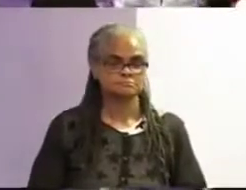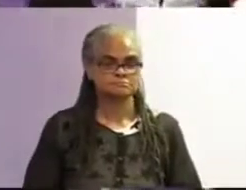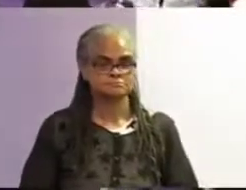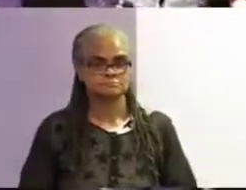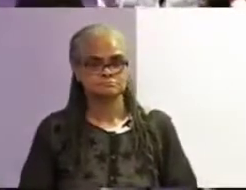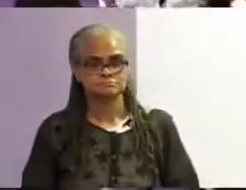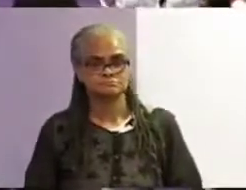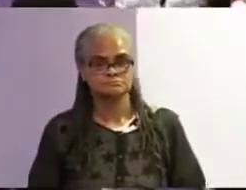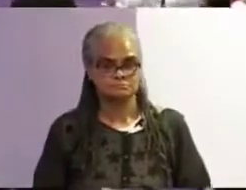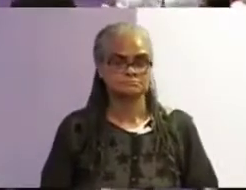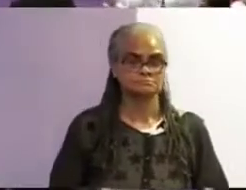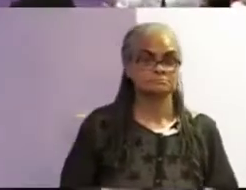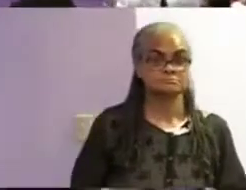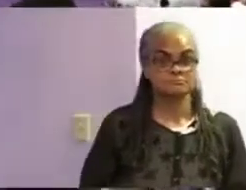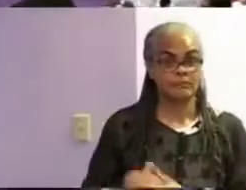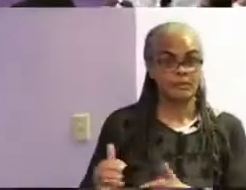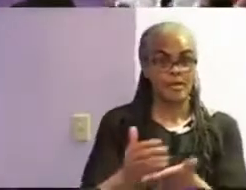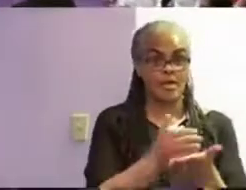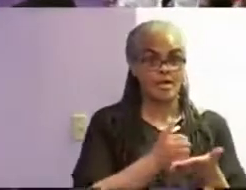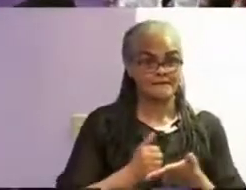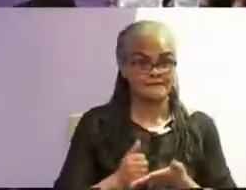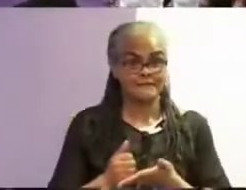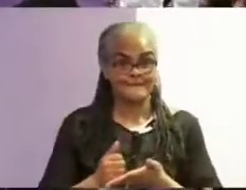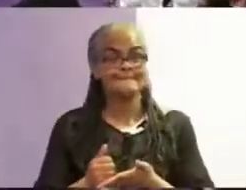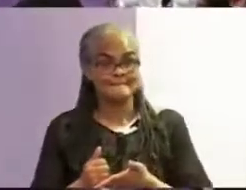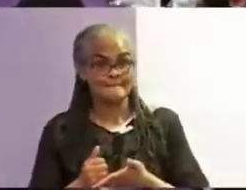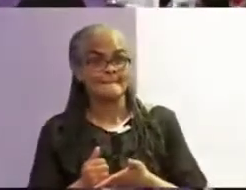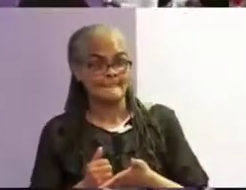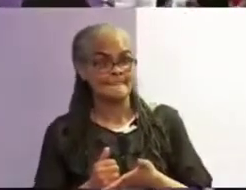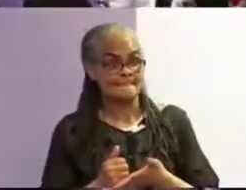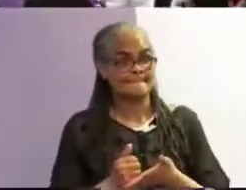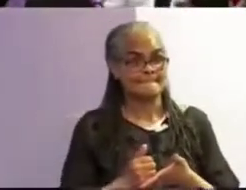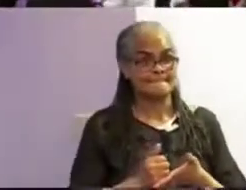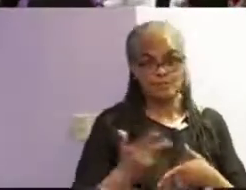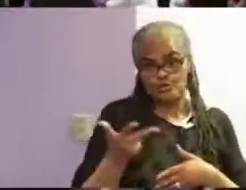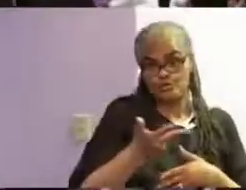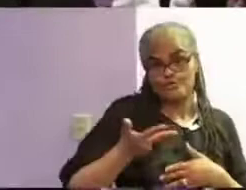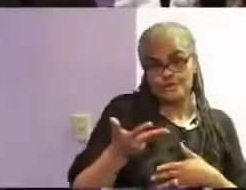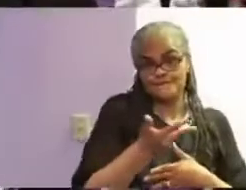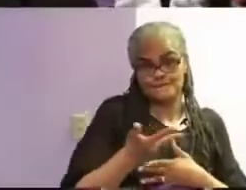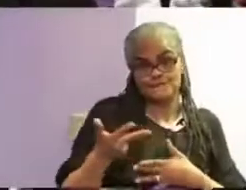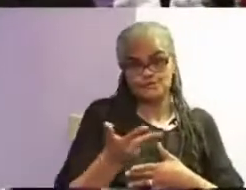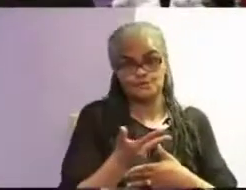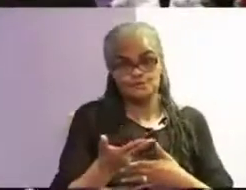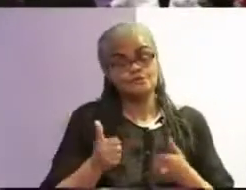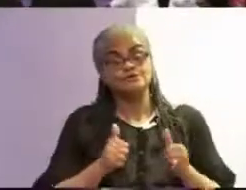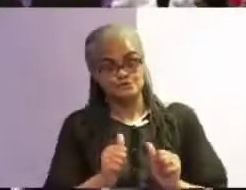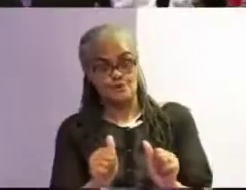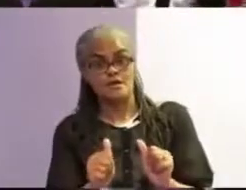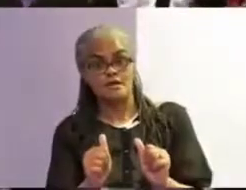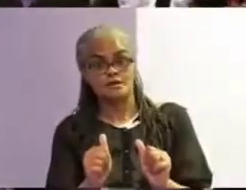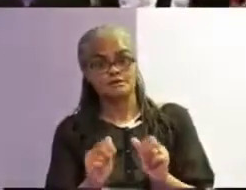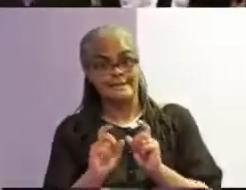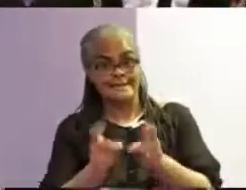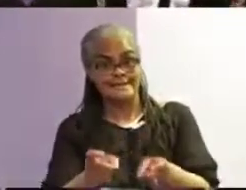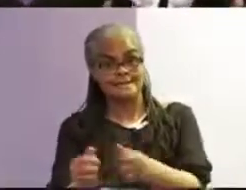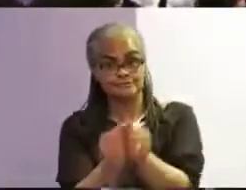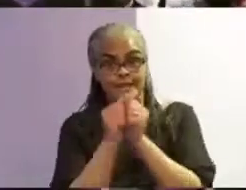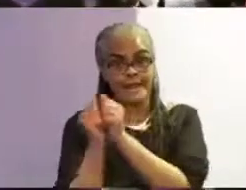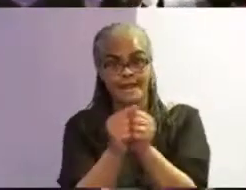Once you get your offering together, if you can't get together, get something together, but three of you gonna give together.